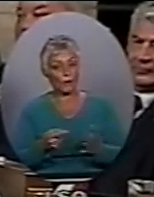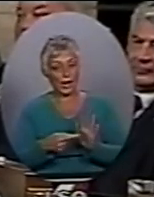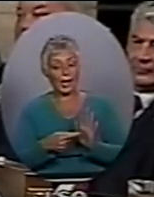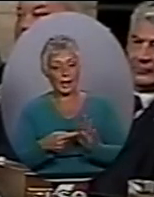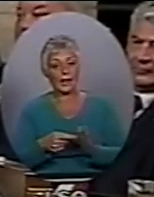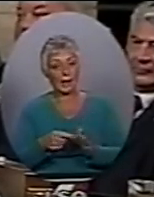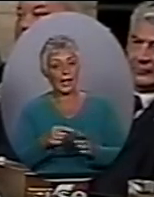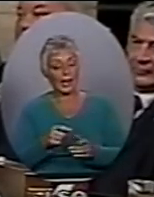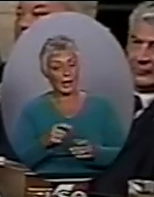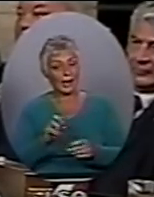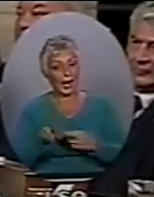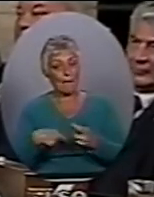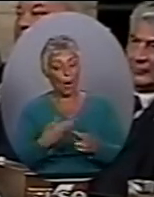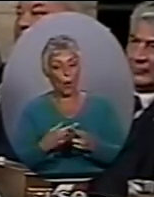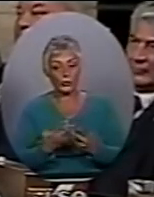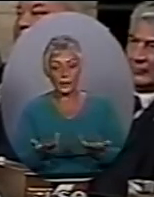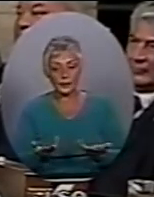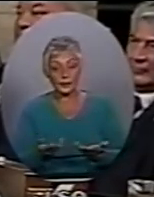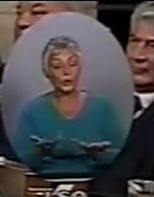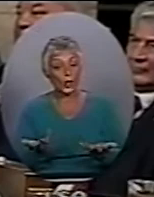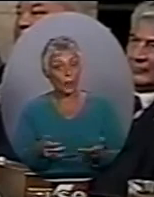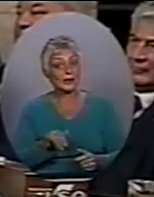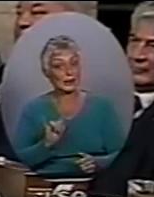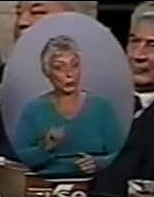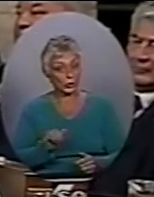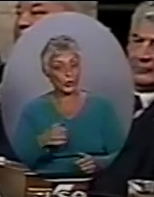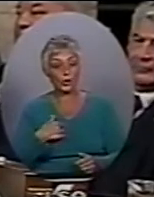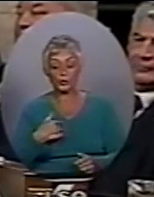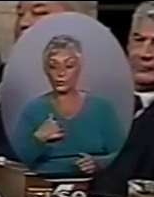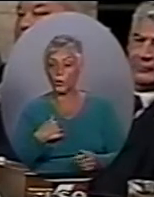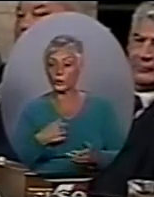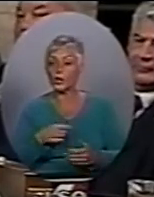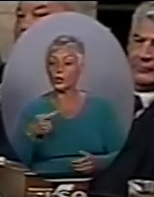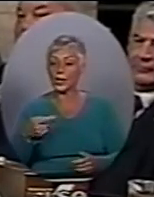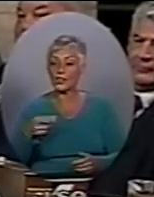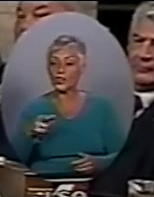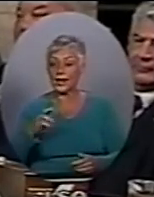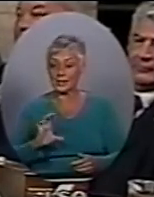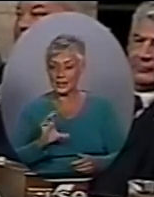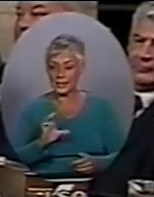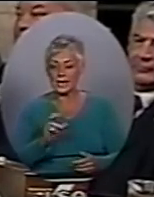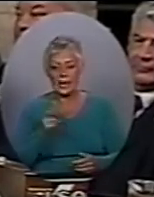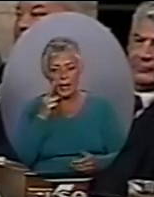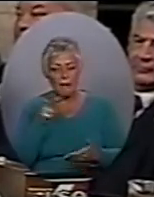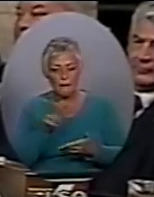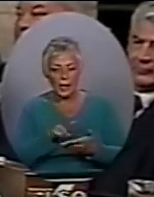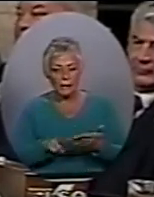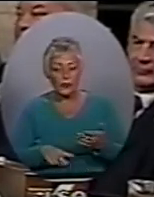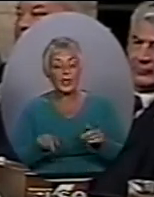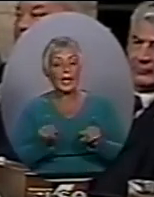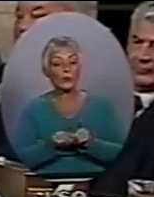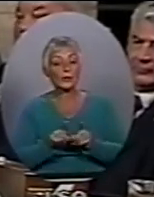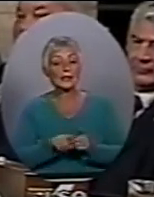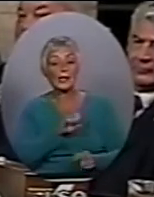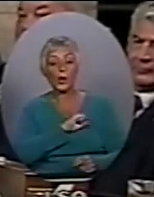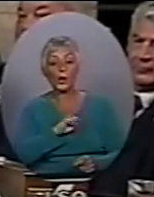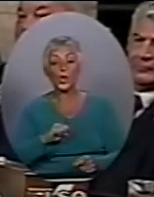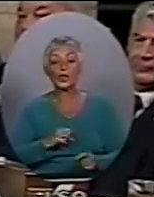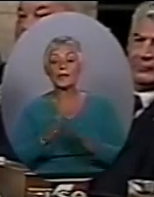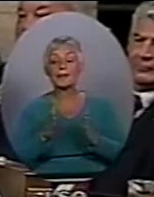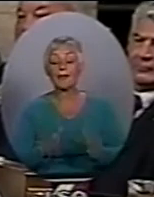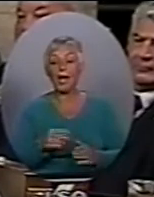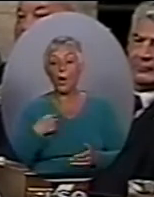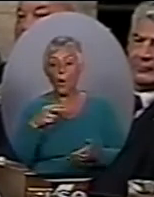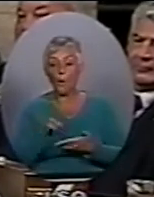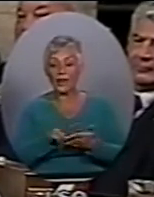It's why the Auditor General is looking into this matter as well. And it's also why we as a House should be asking and getting serious answers from the NDP